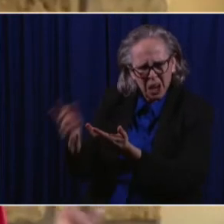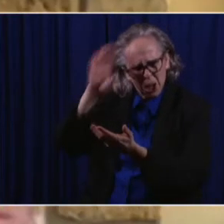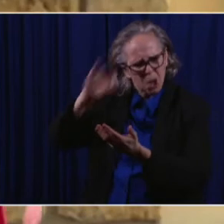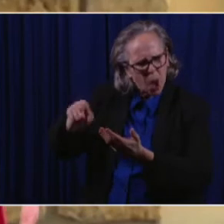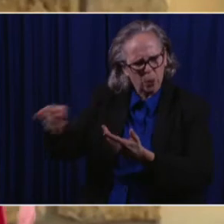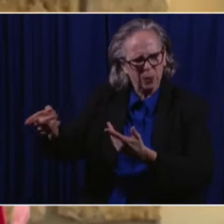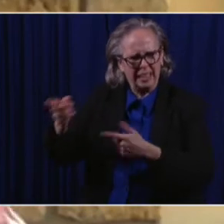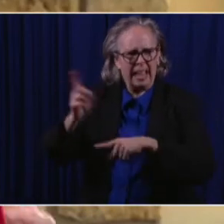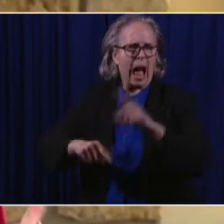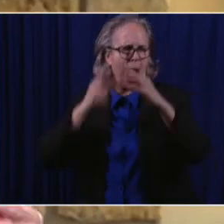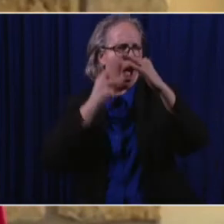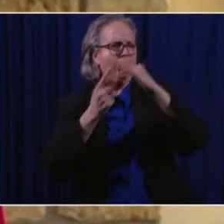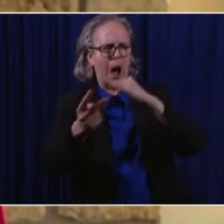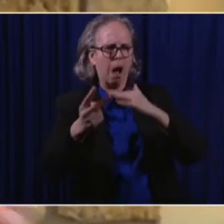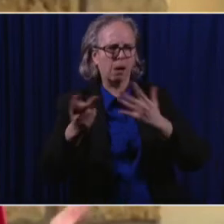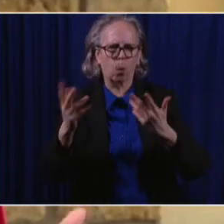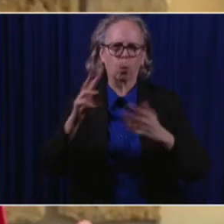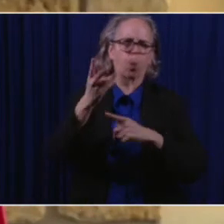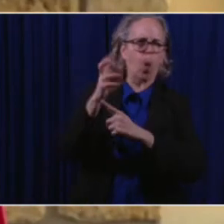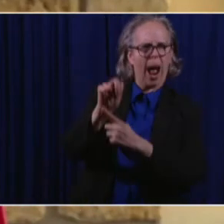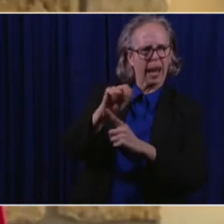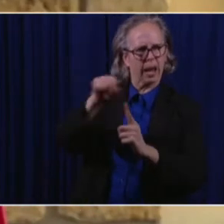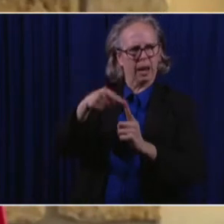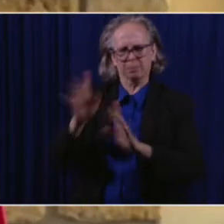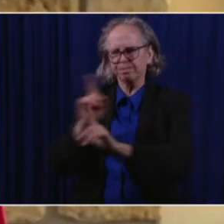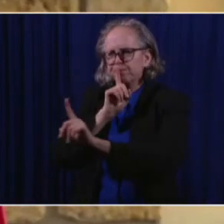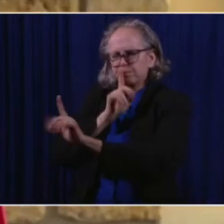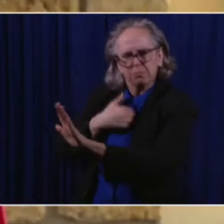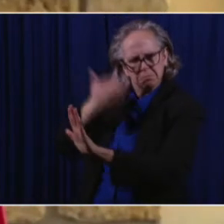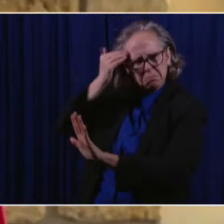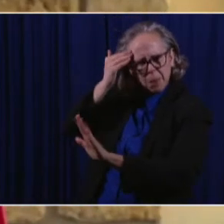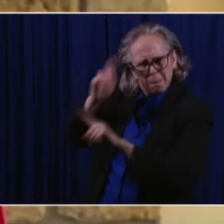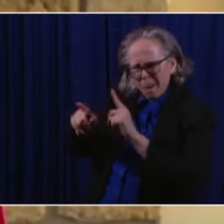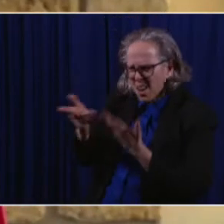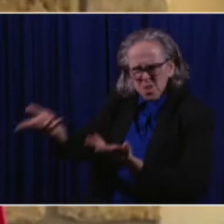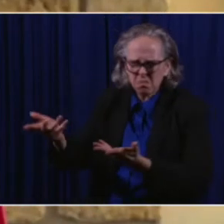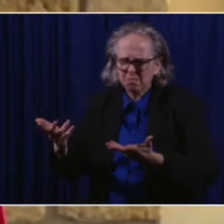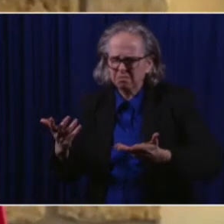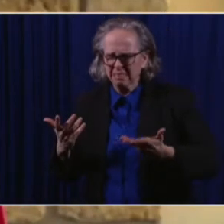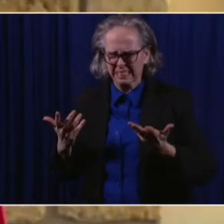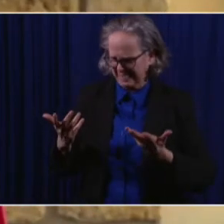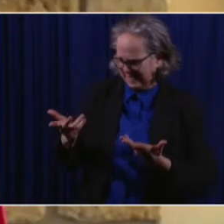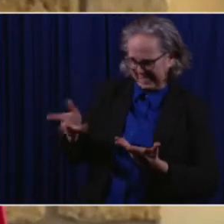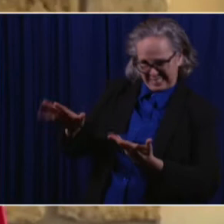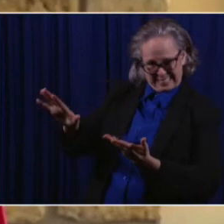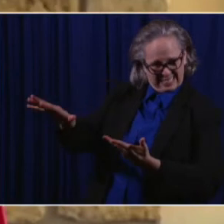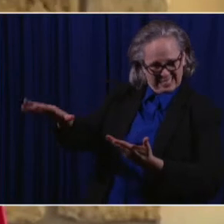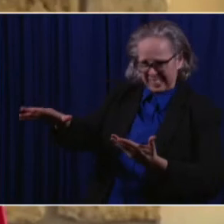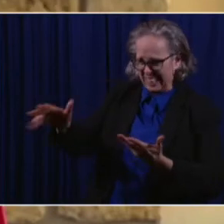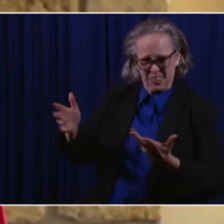day something will happen. But again, the recap of what you mentioned,